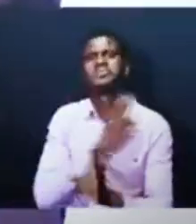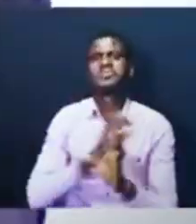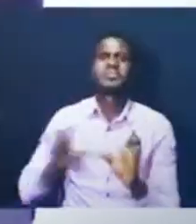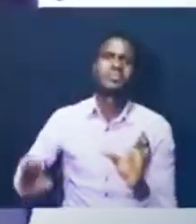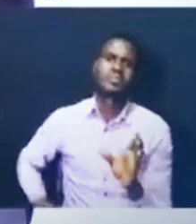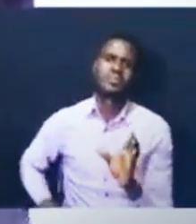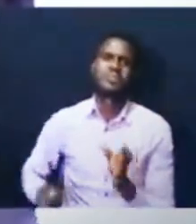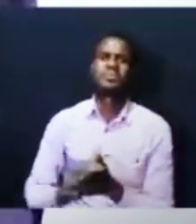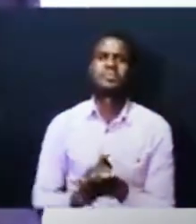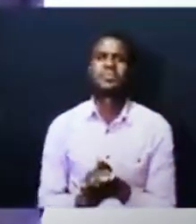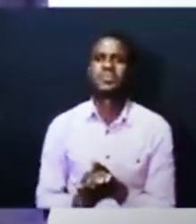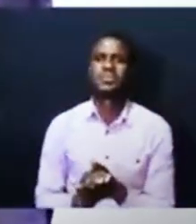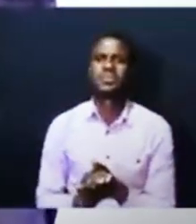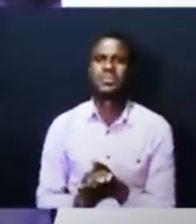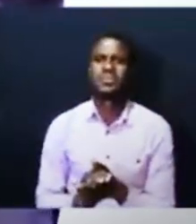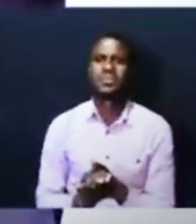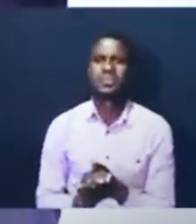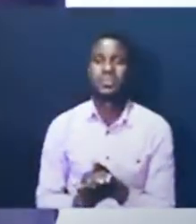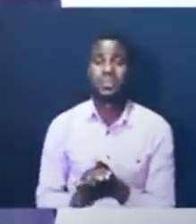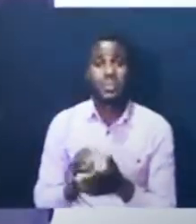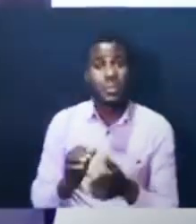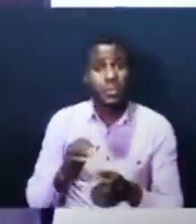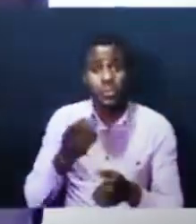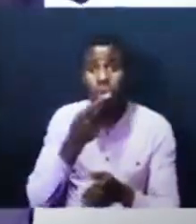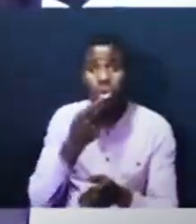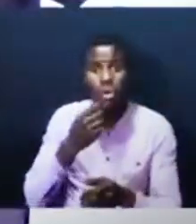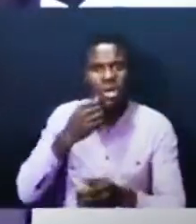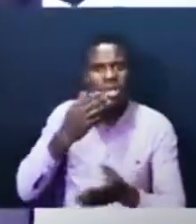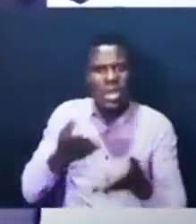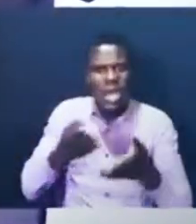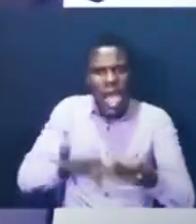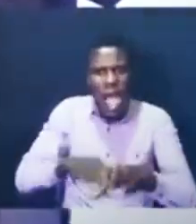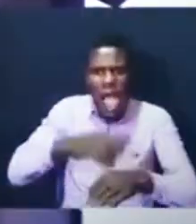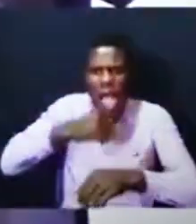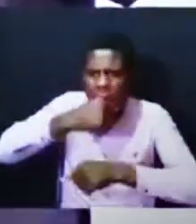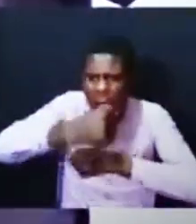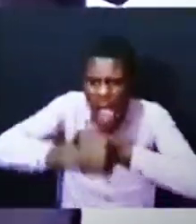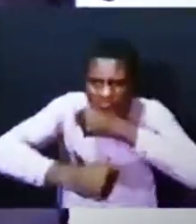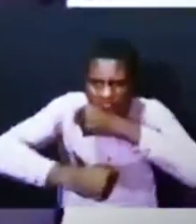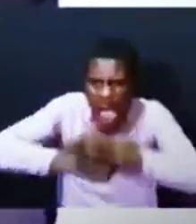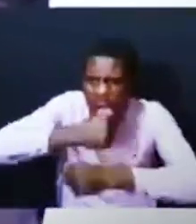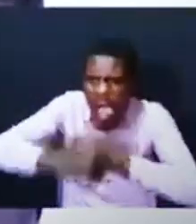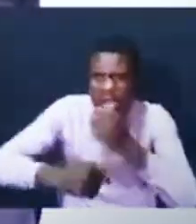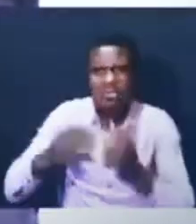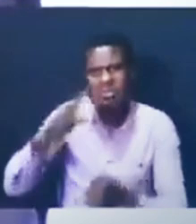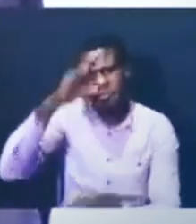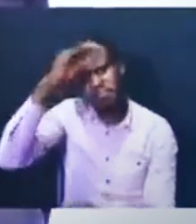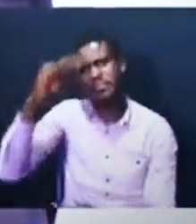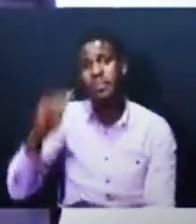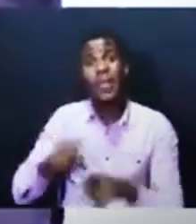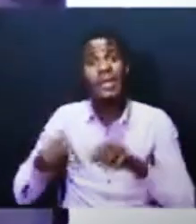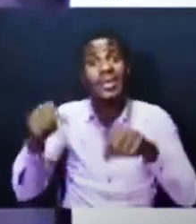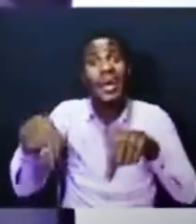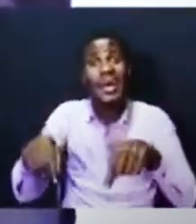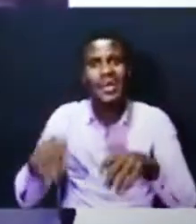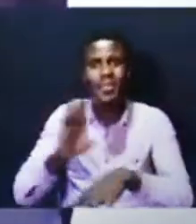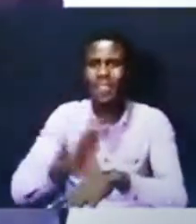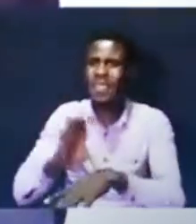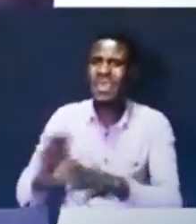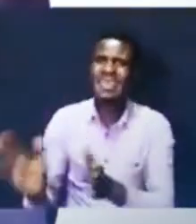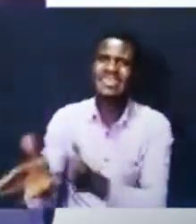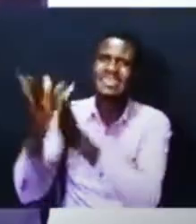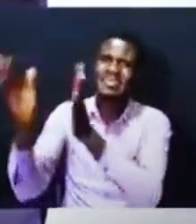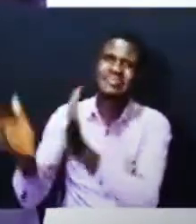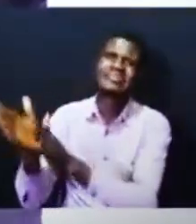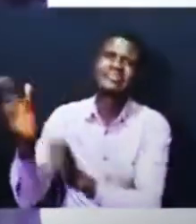on your he died a suffering man. Okay, oh, but today the church praises him. Now so enne asafo no